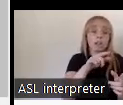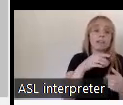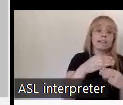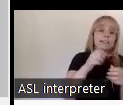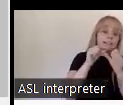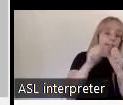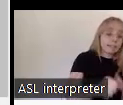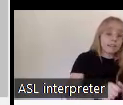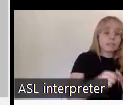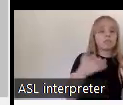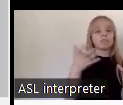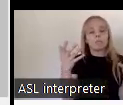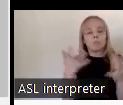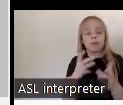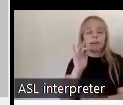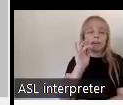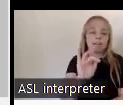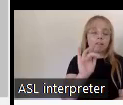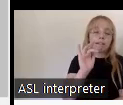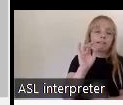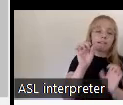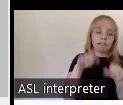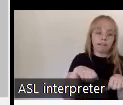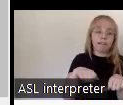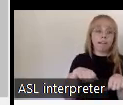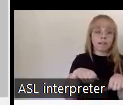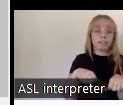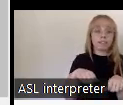can share on what, or click on what rather, so that it